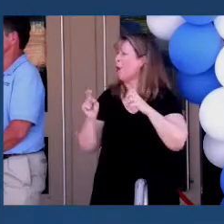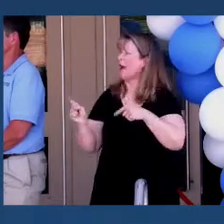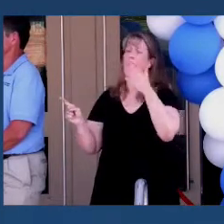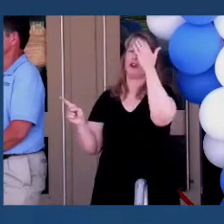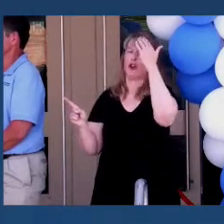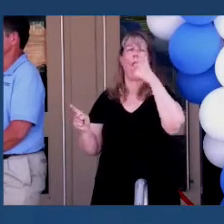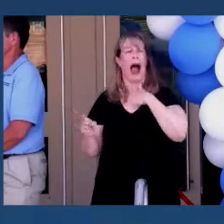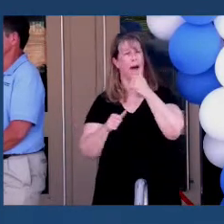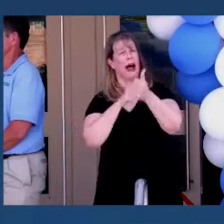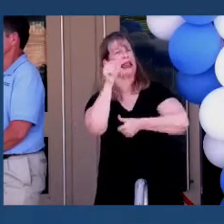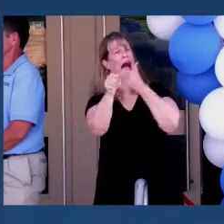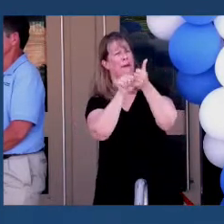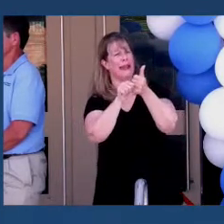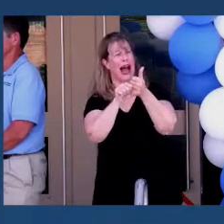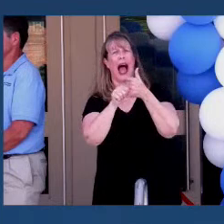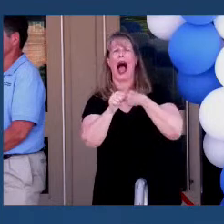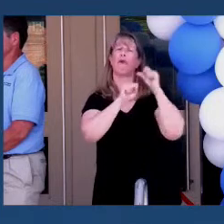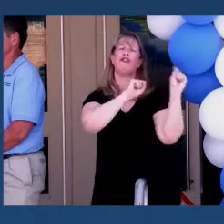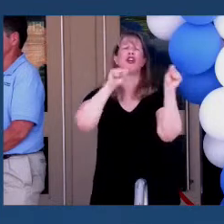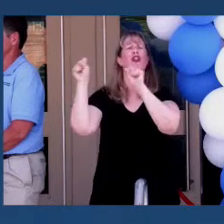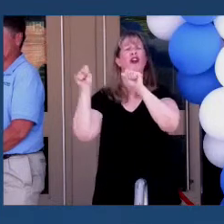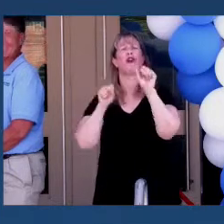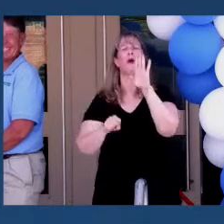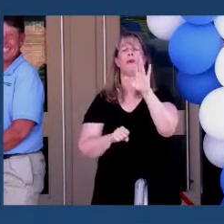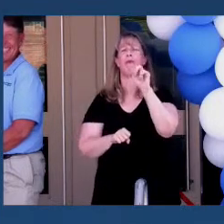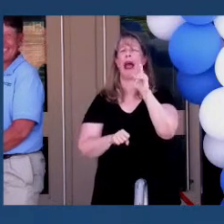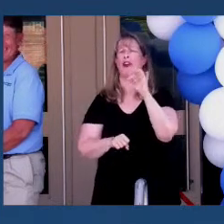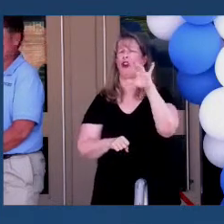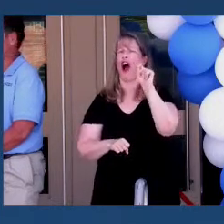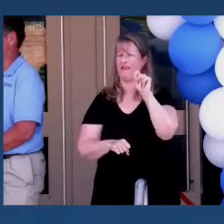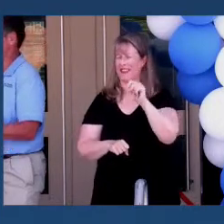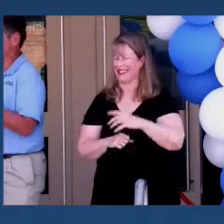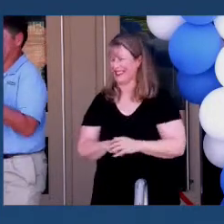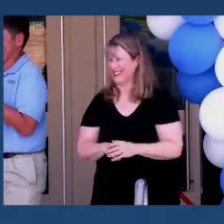I'm an alumni, and I was on the cheering squad at Bancroft, too.